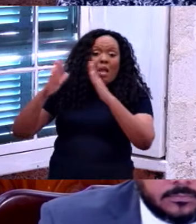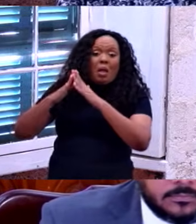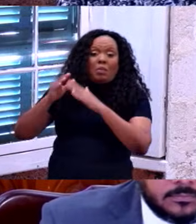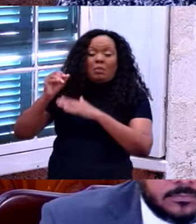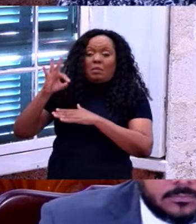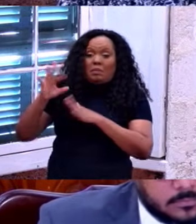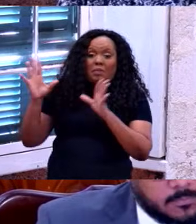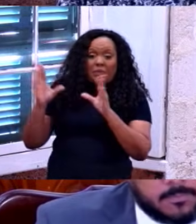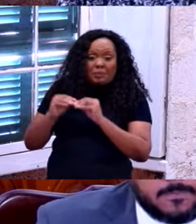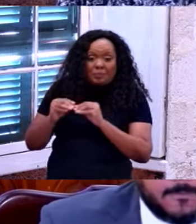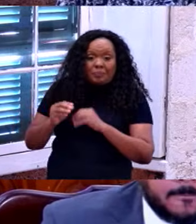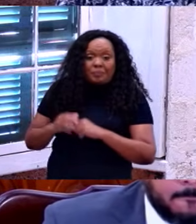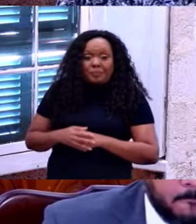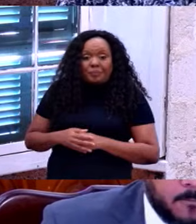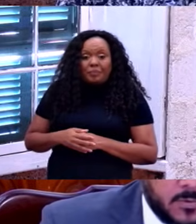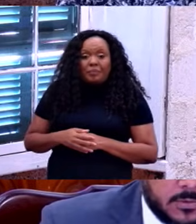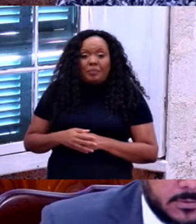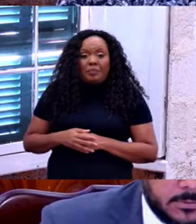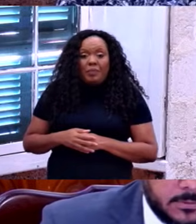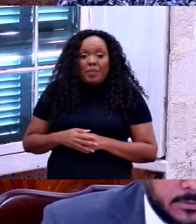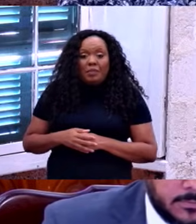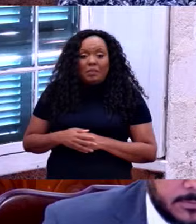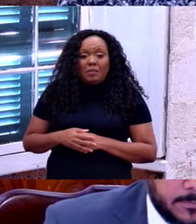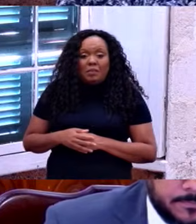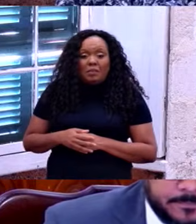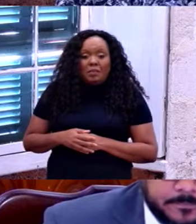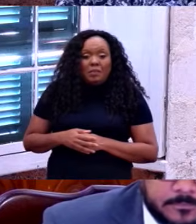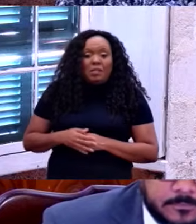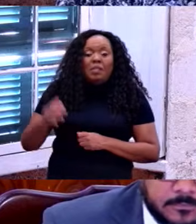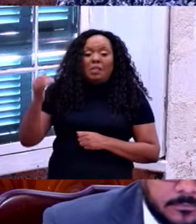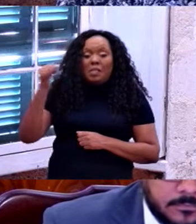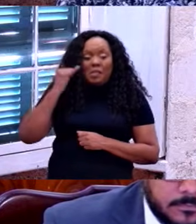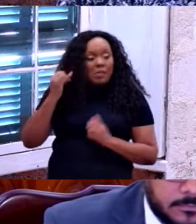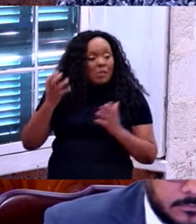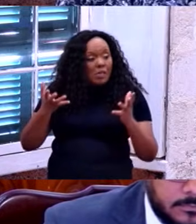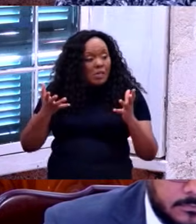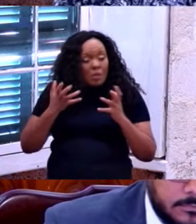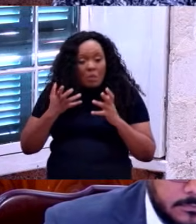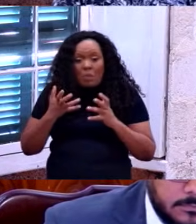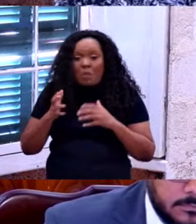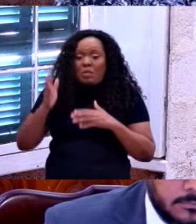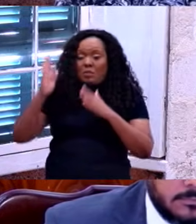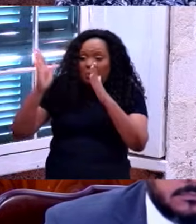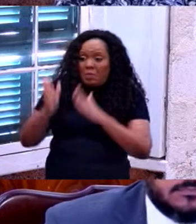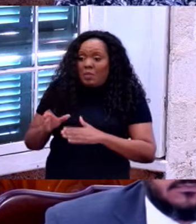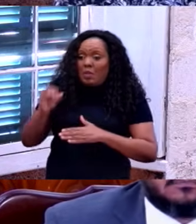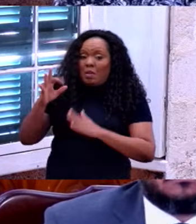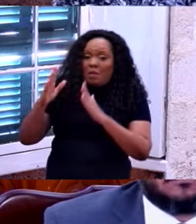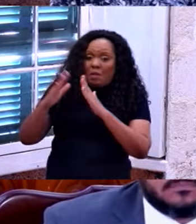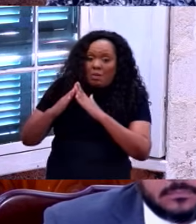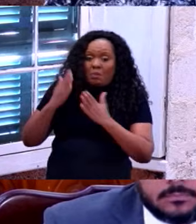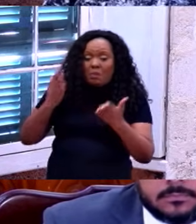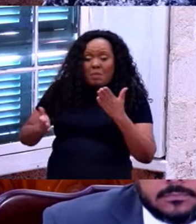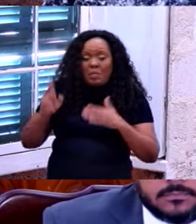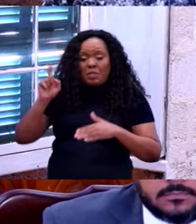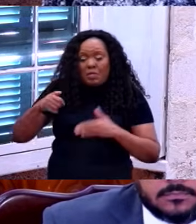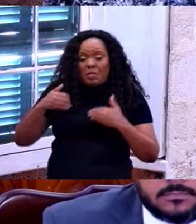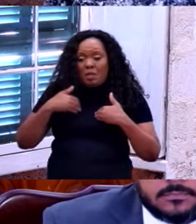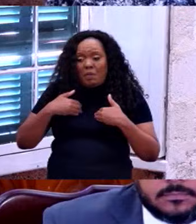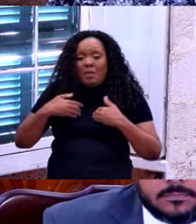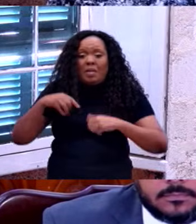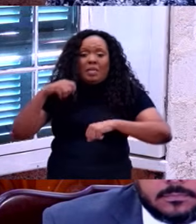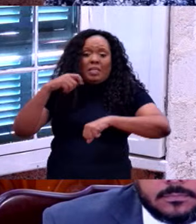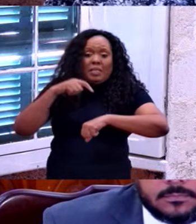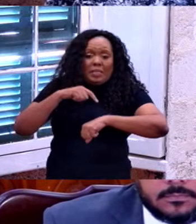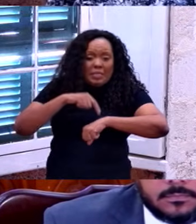being transparent, should we not have a qualifying time period within which a